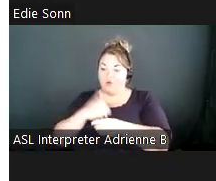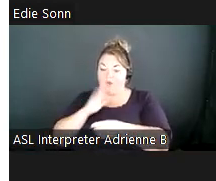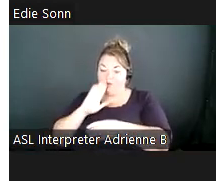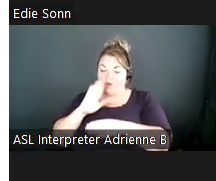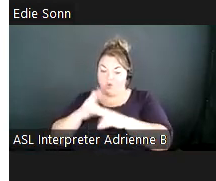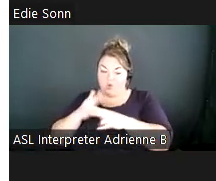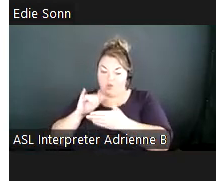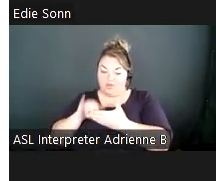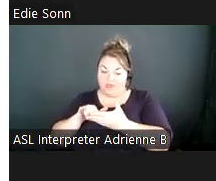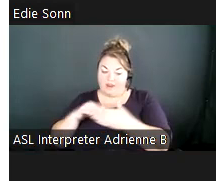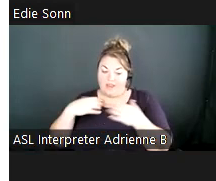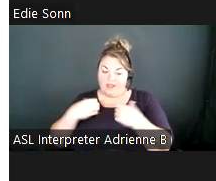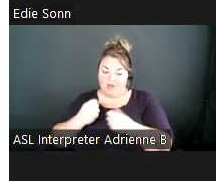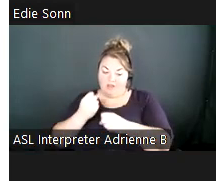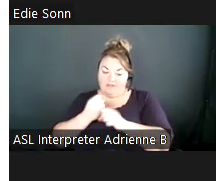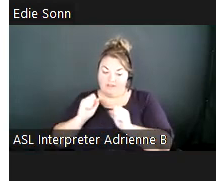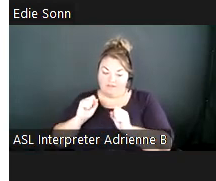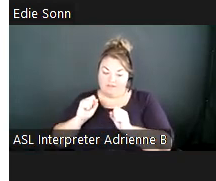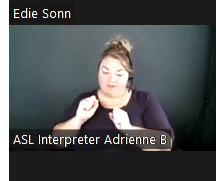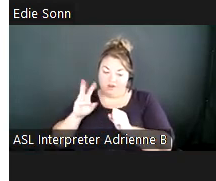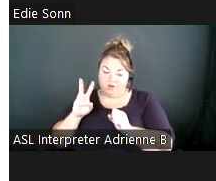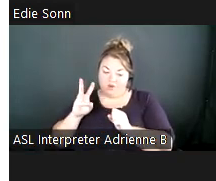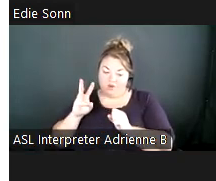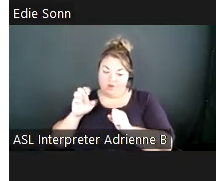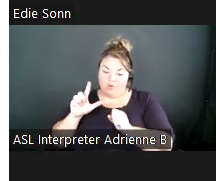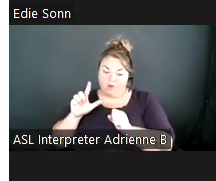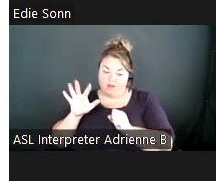that a health, safety, welfare. If